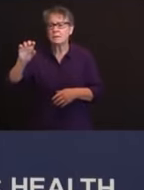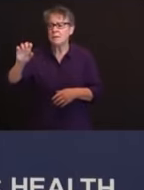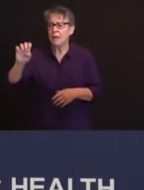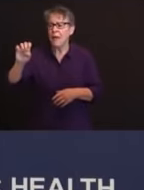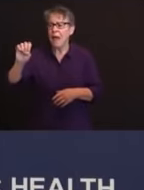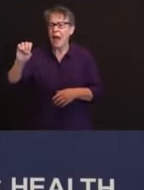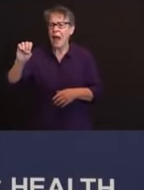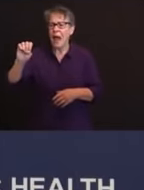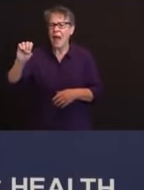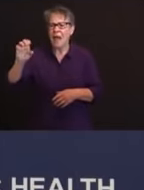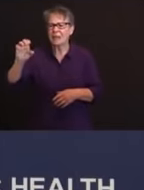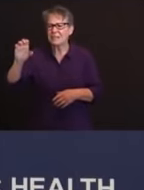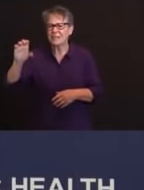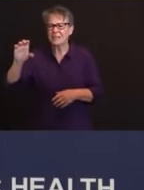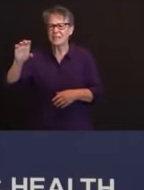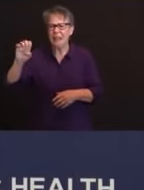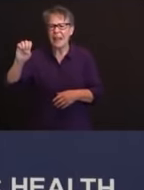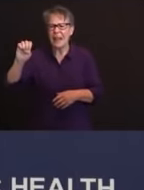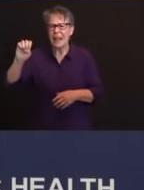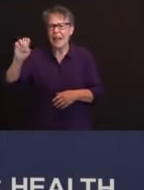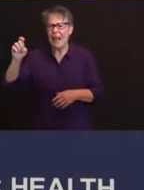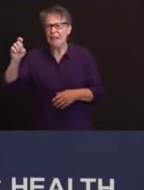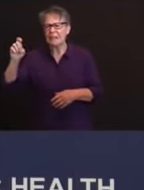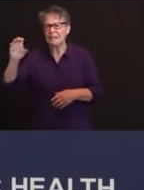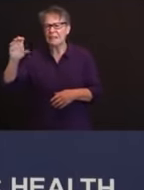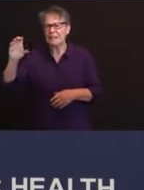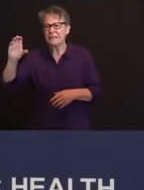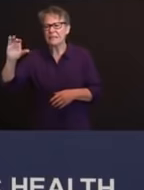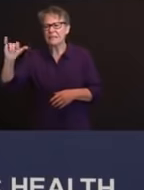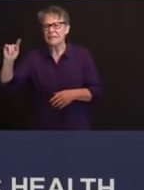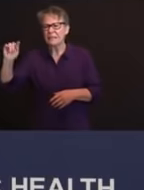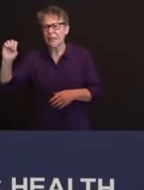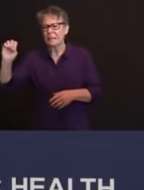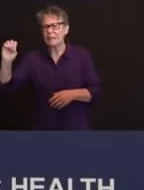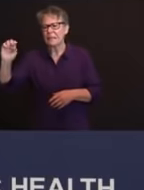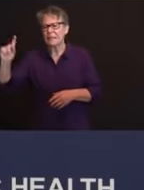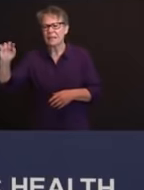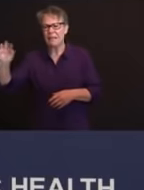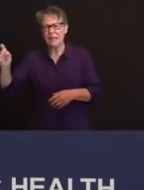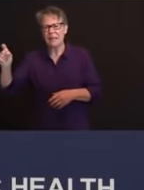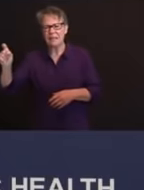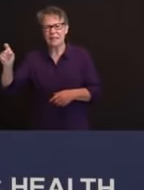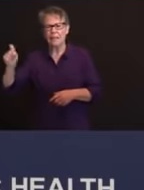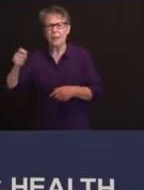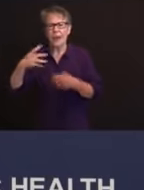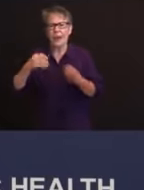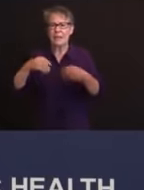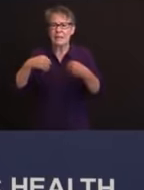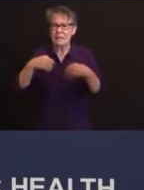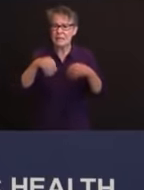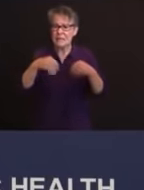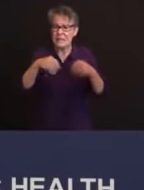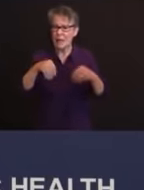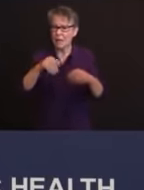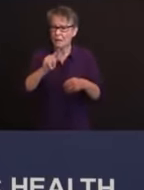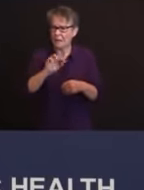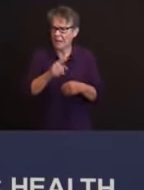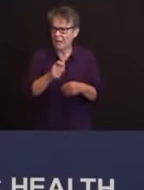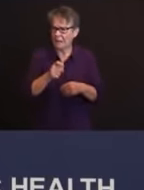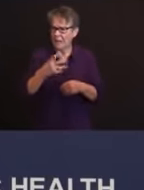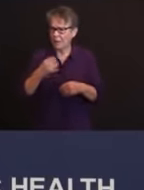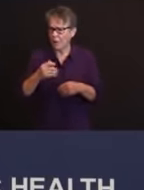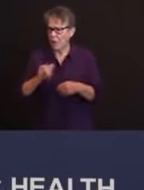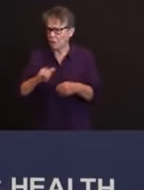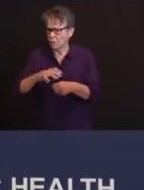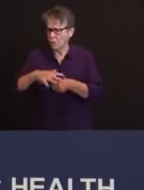has a limit as to what the tax could be, right? So it's the sale can't exceed the sales tax, and then there's an option for the local municipality to top that up a little